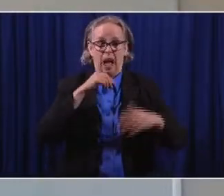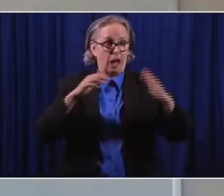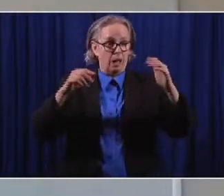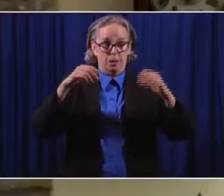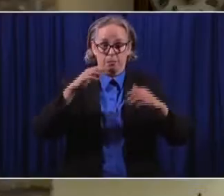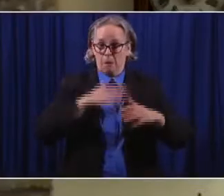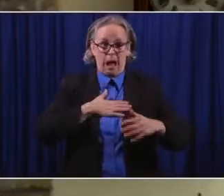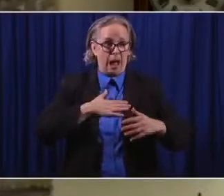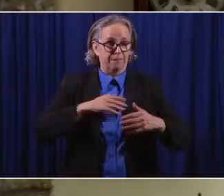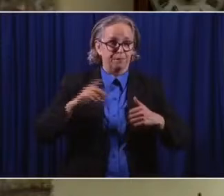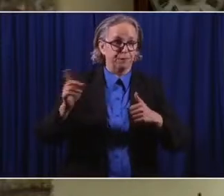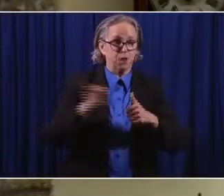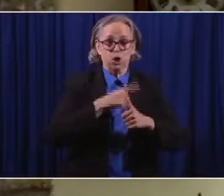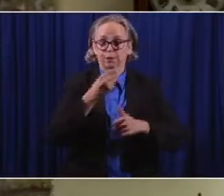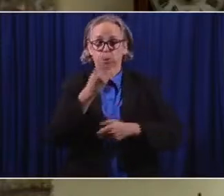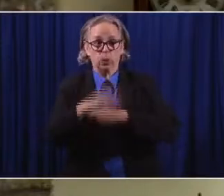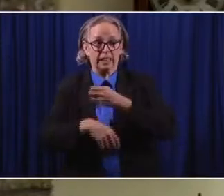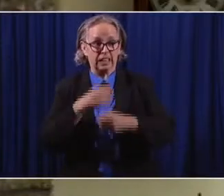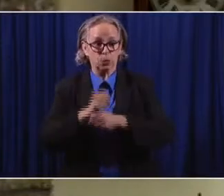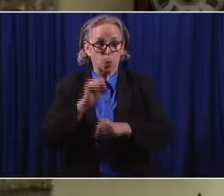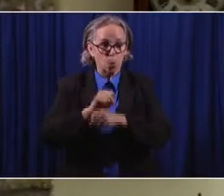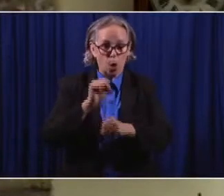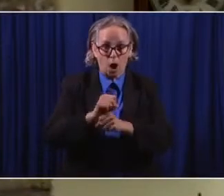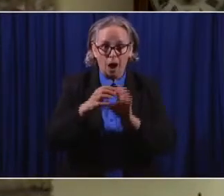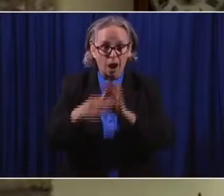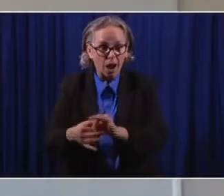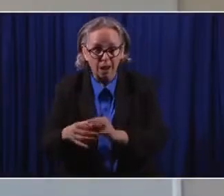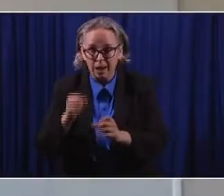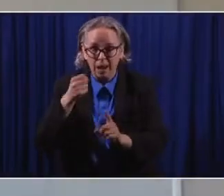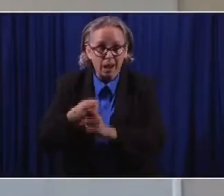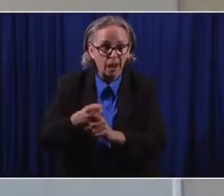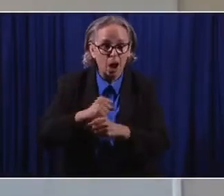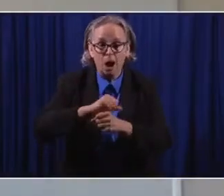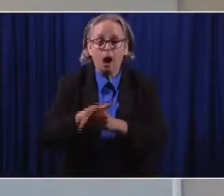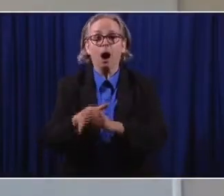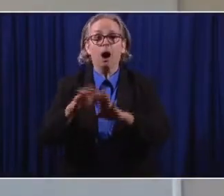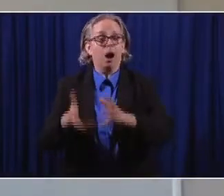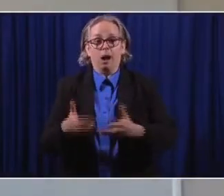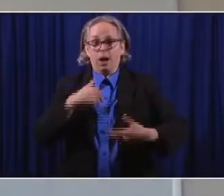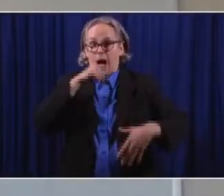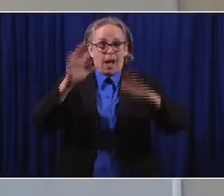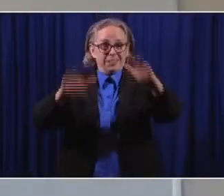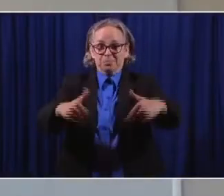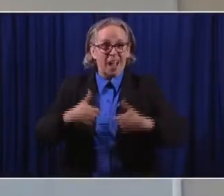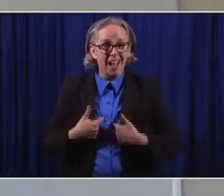of working in a local health department, but Kent